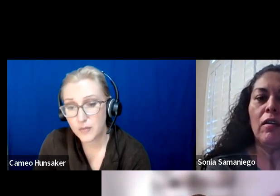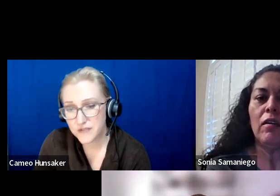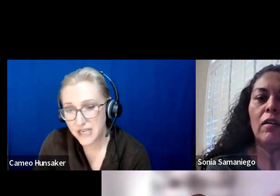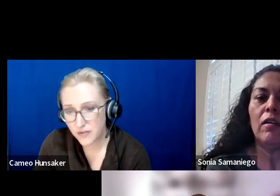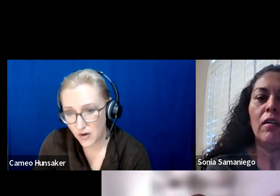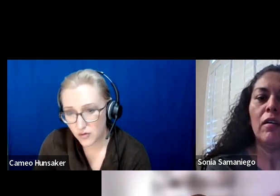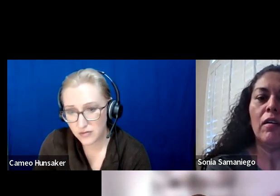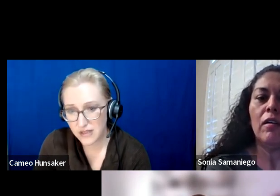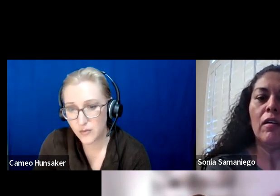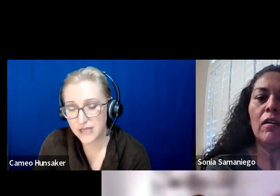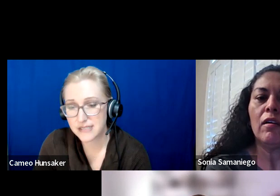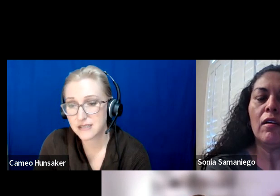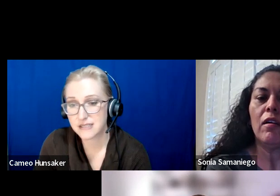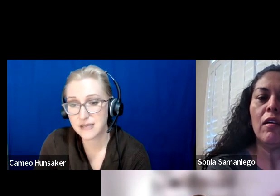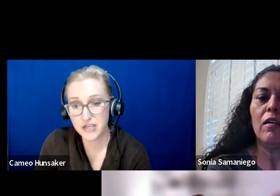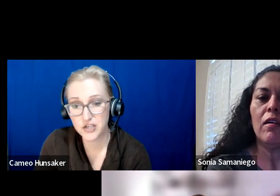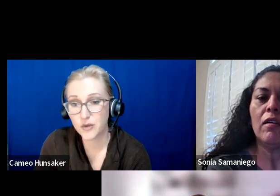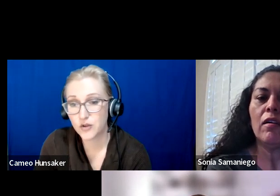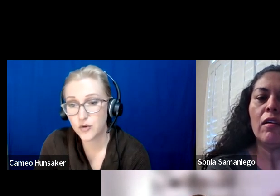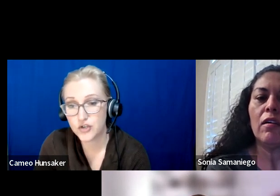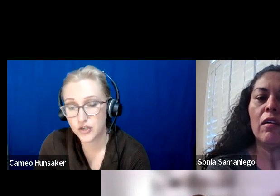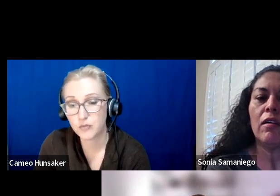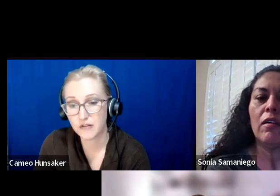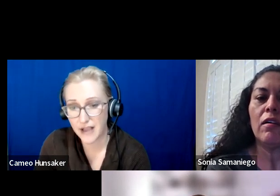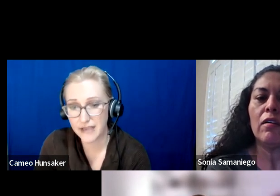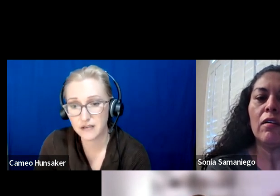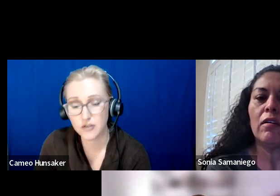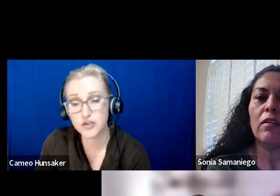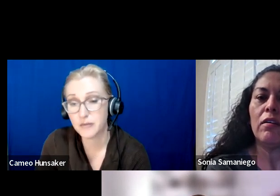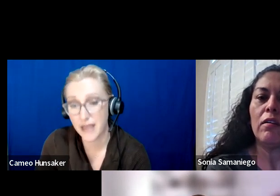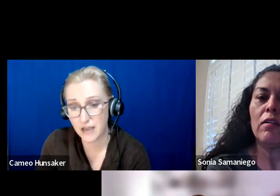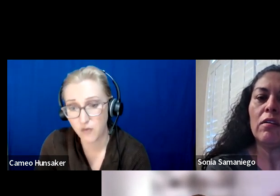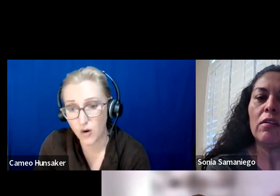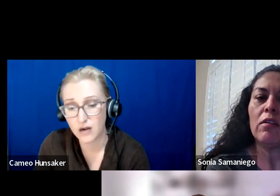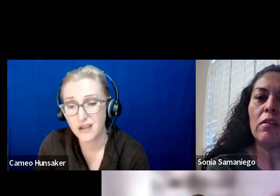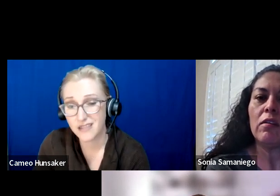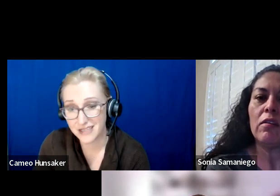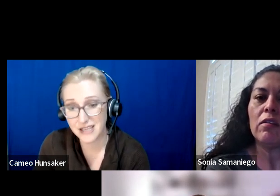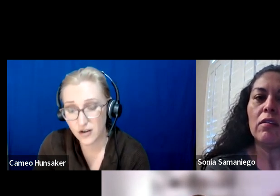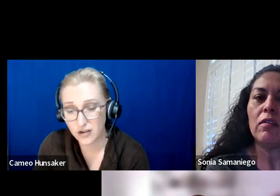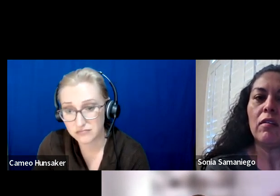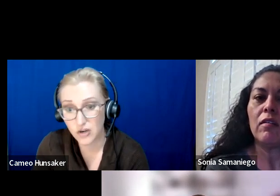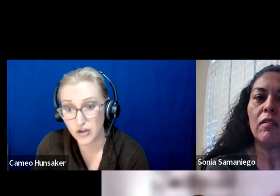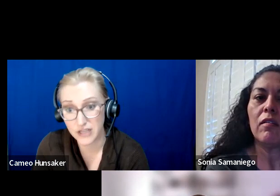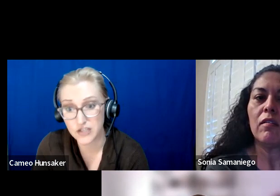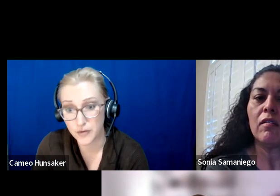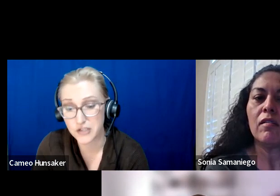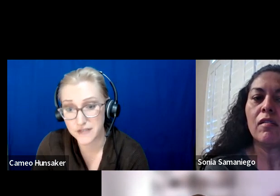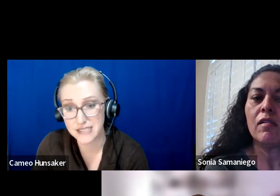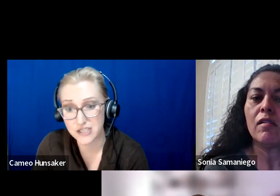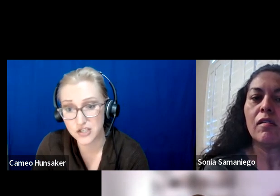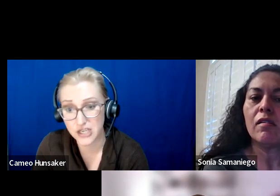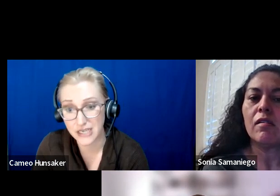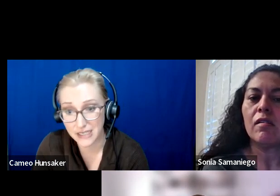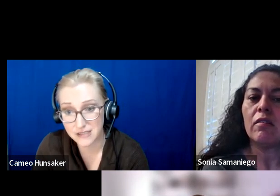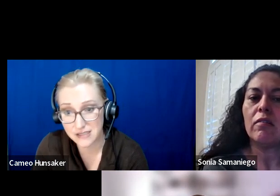When we moved here, though, there was some issue with who should be paying for things like the interpreting